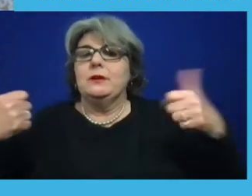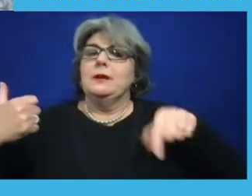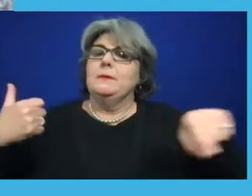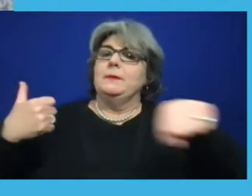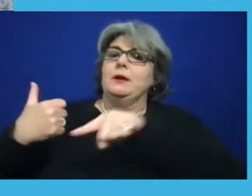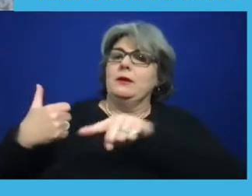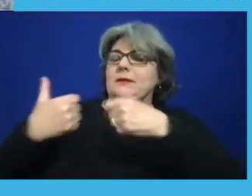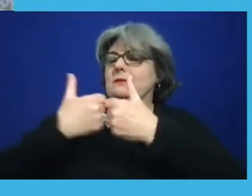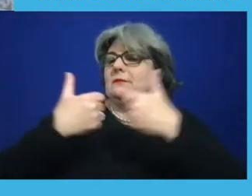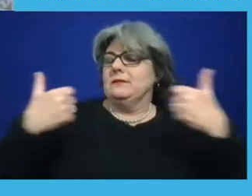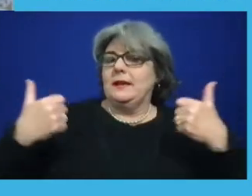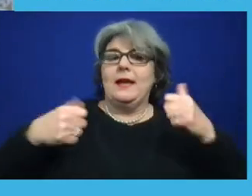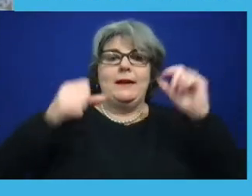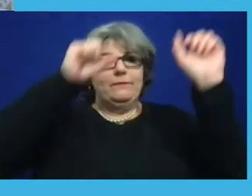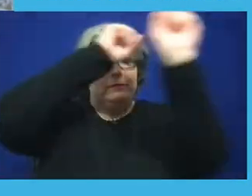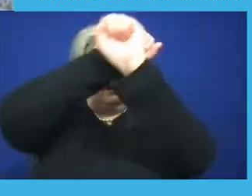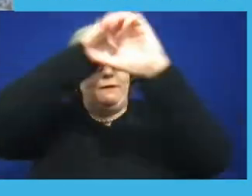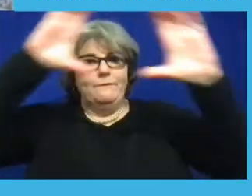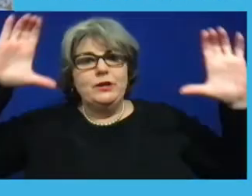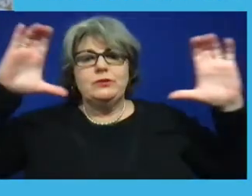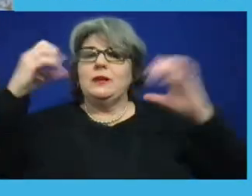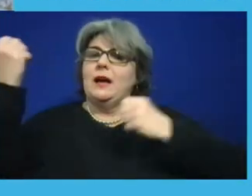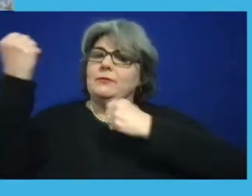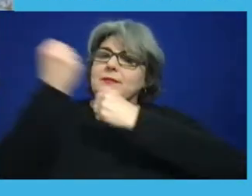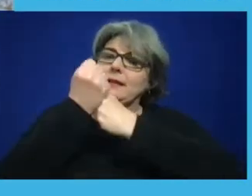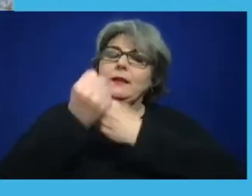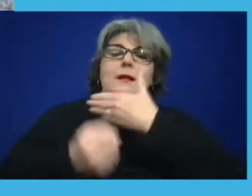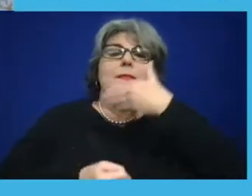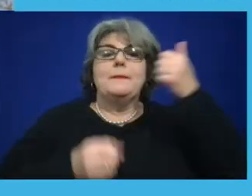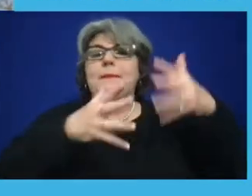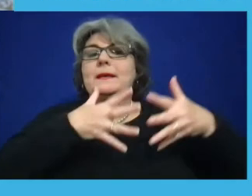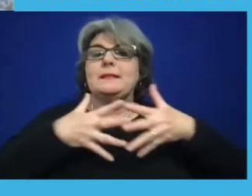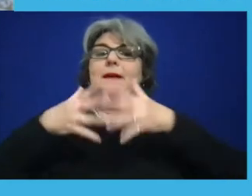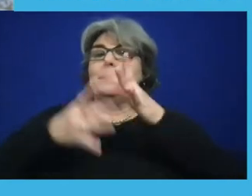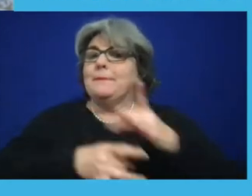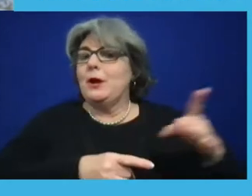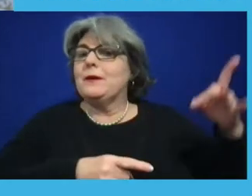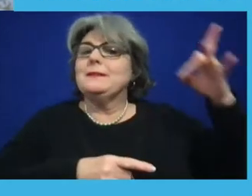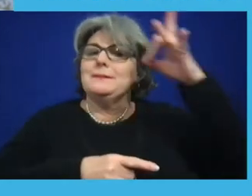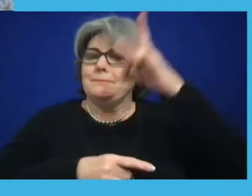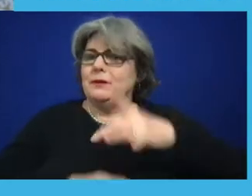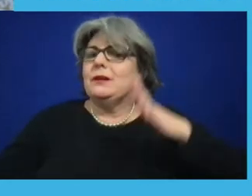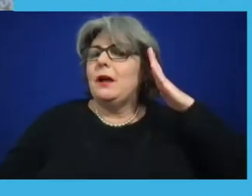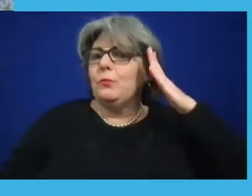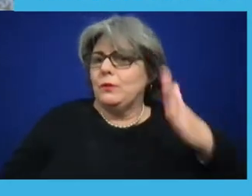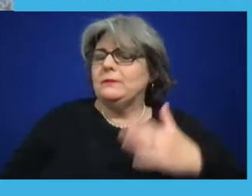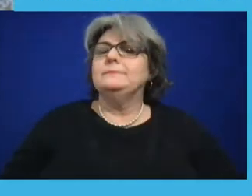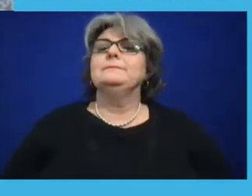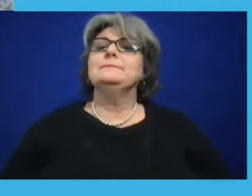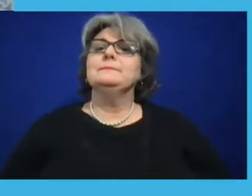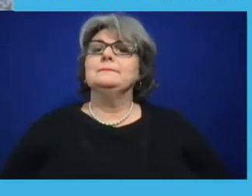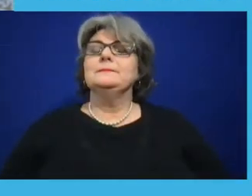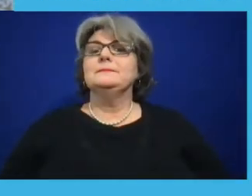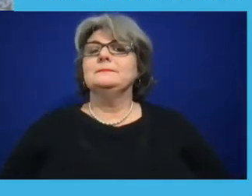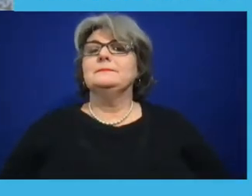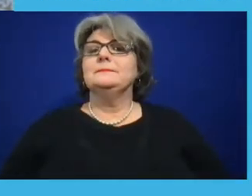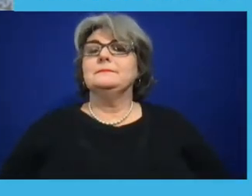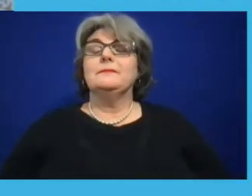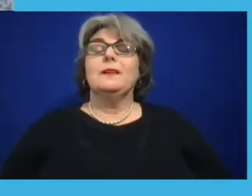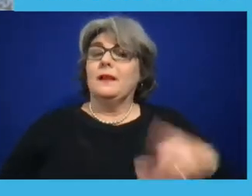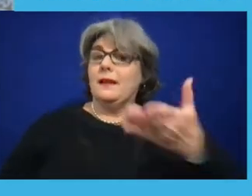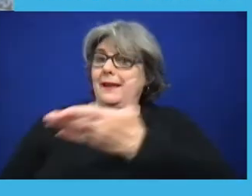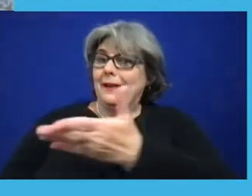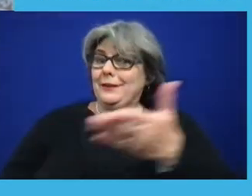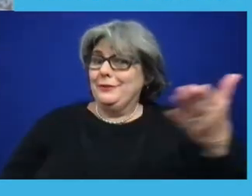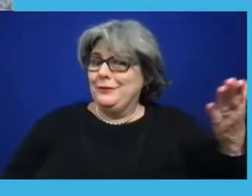who are trying to sow the seeds of division because they have no division, they have no vision. I'm going to stand up for the best in the American